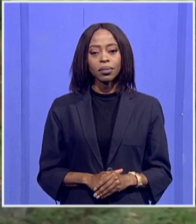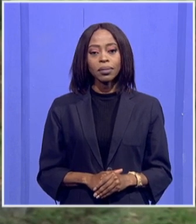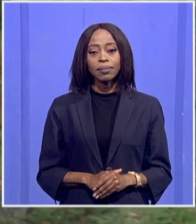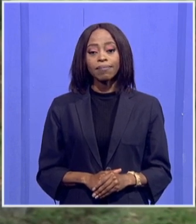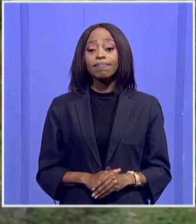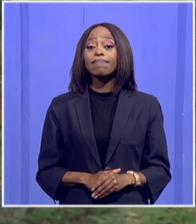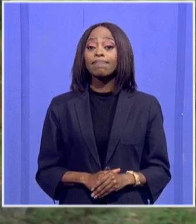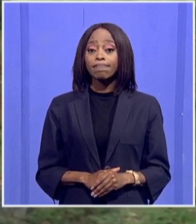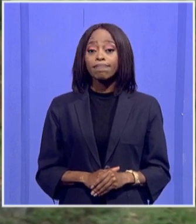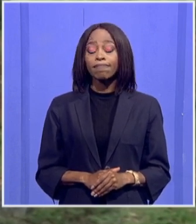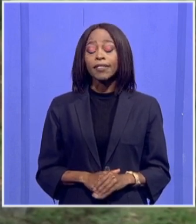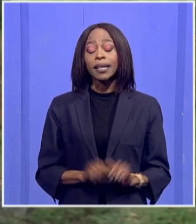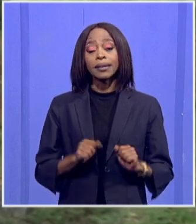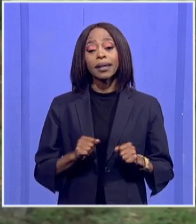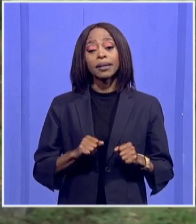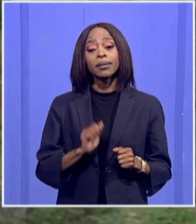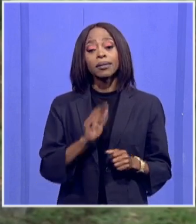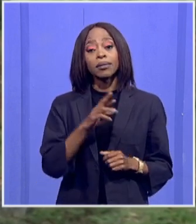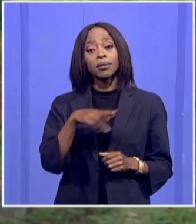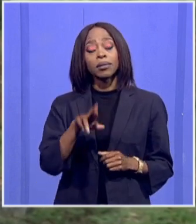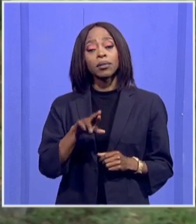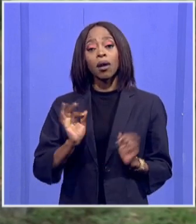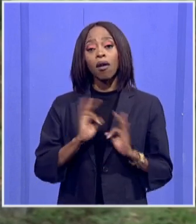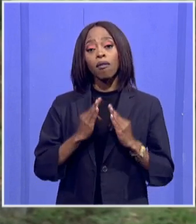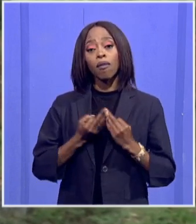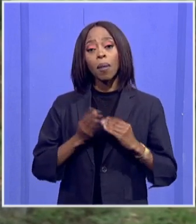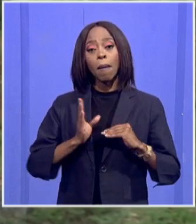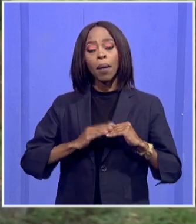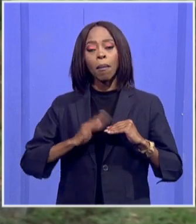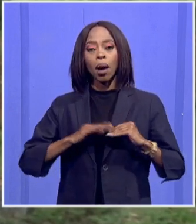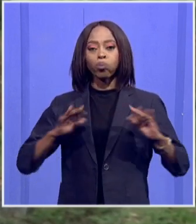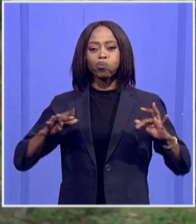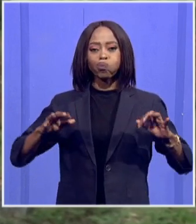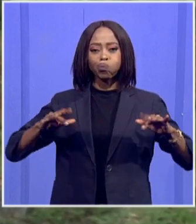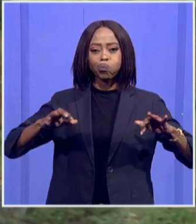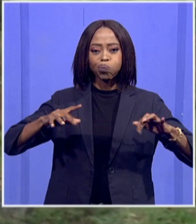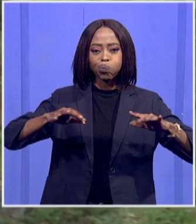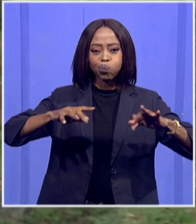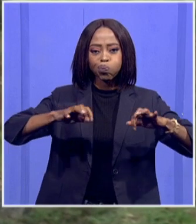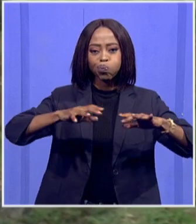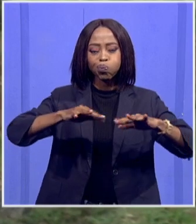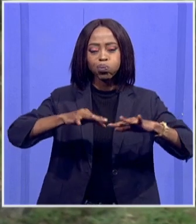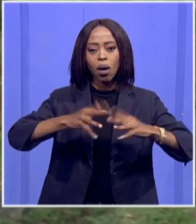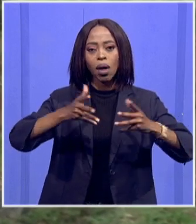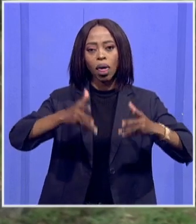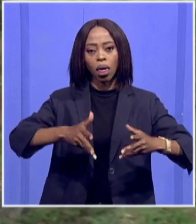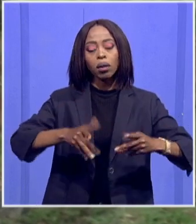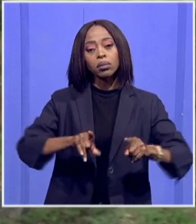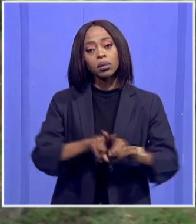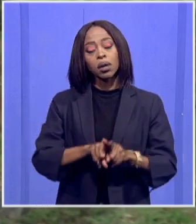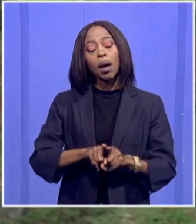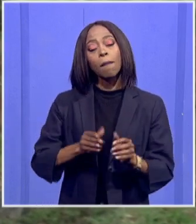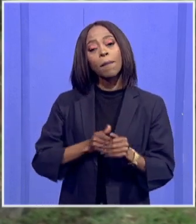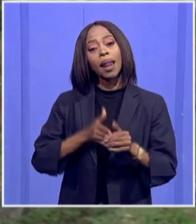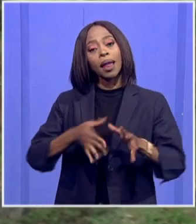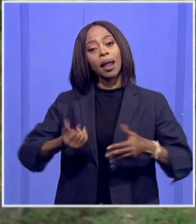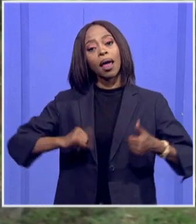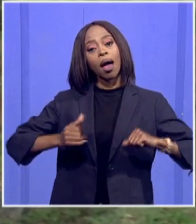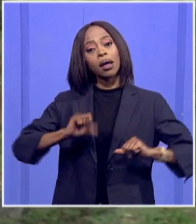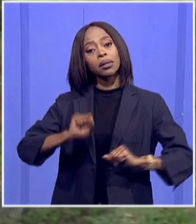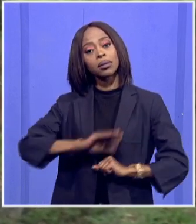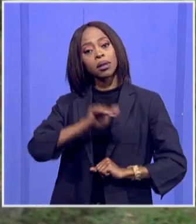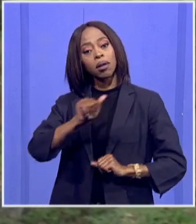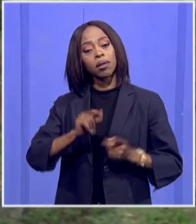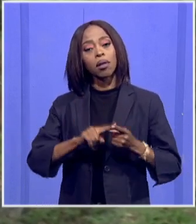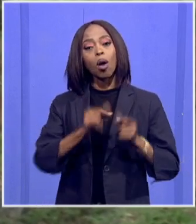Well, indeed, Mkolisi, the families have gathered here, and also the leader of the Action SA is also joined them. Also, the portfolio